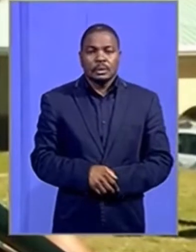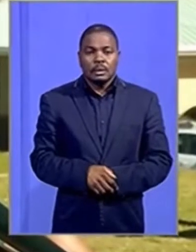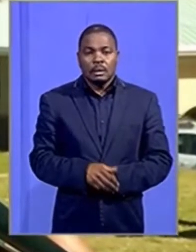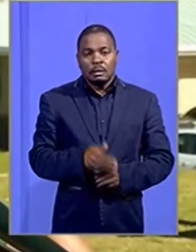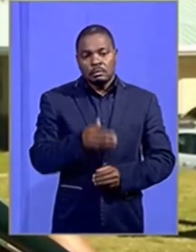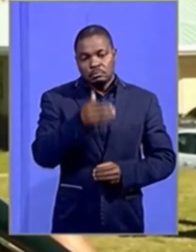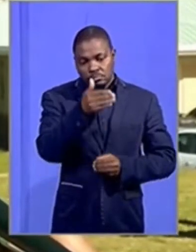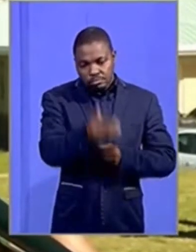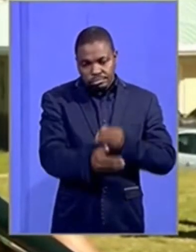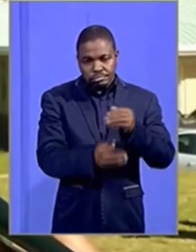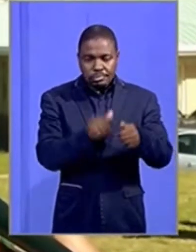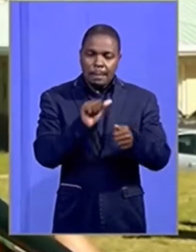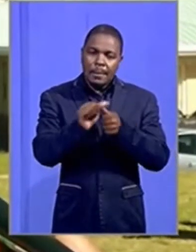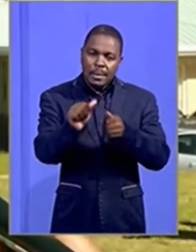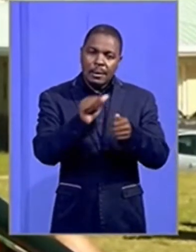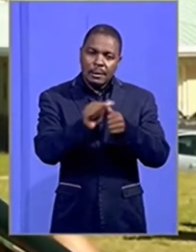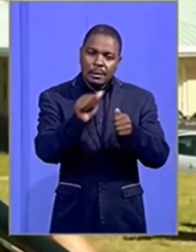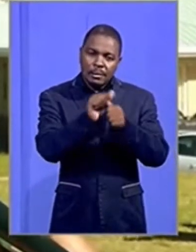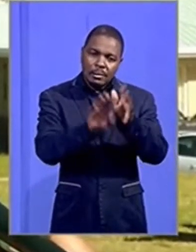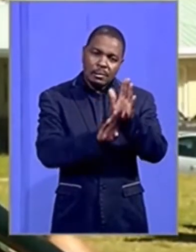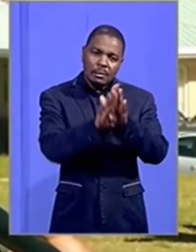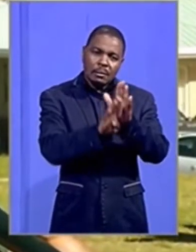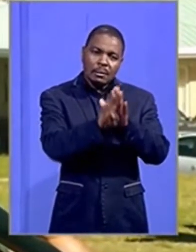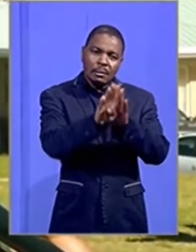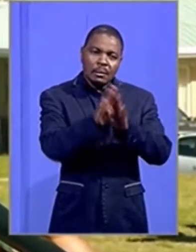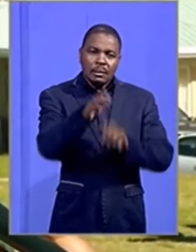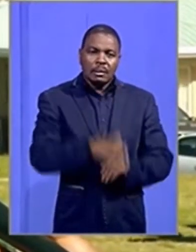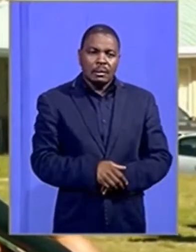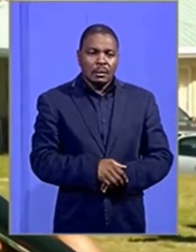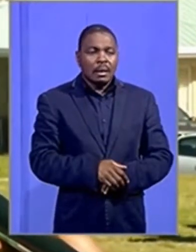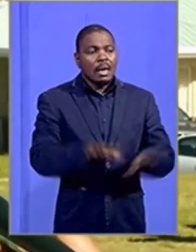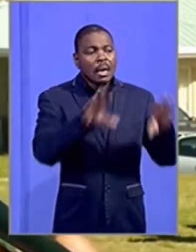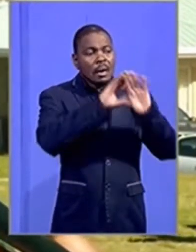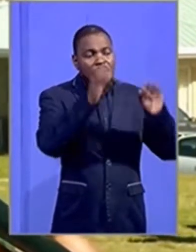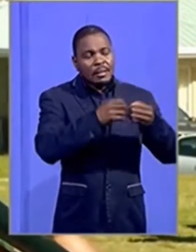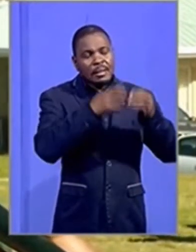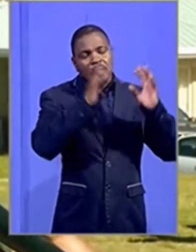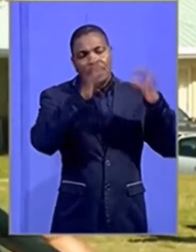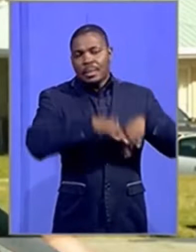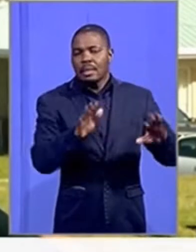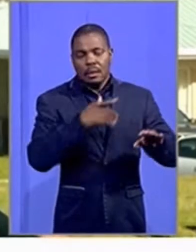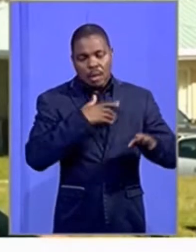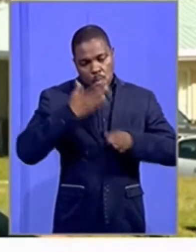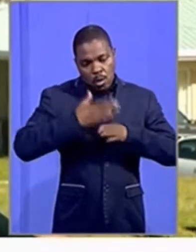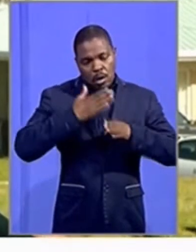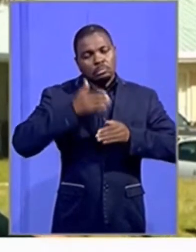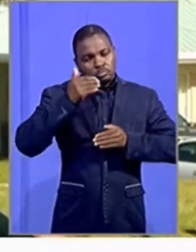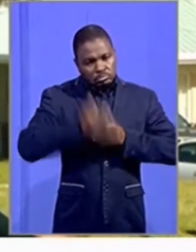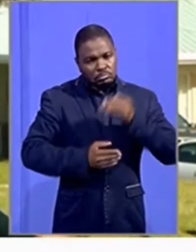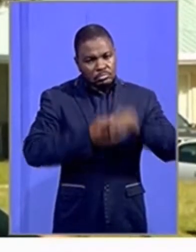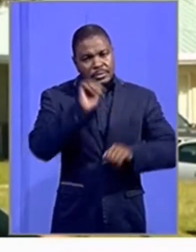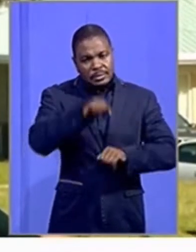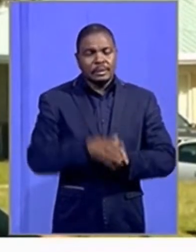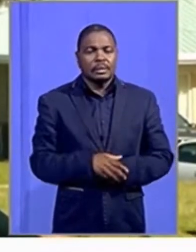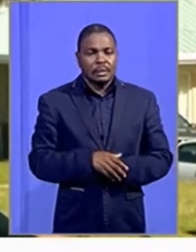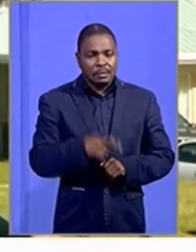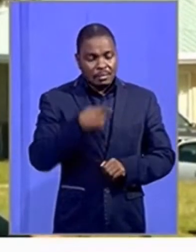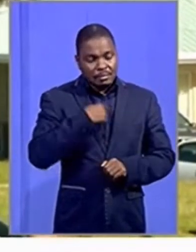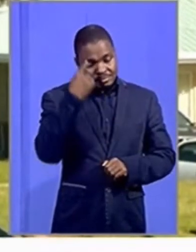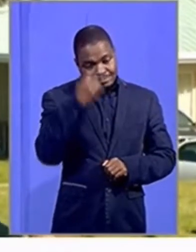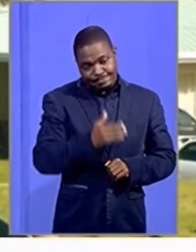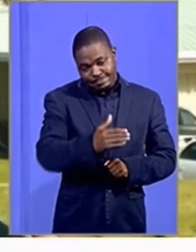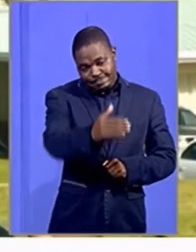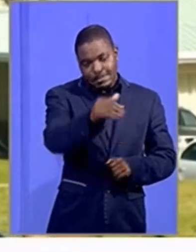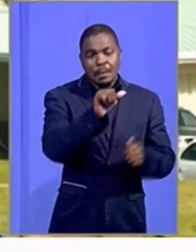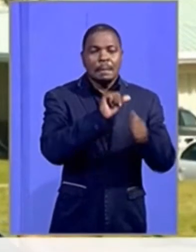improving for the better. I mustn't throw the baby with the bathwater. There is work that we are doing, and I am sure things will be better come